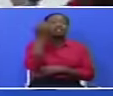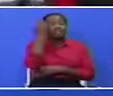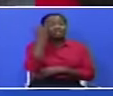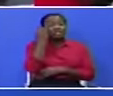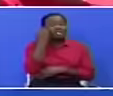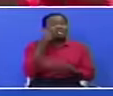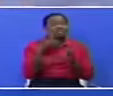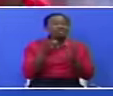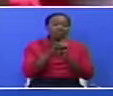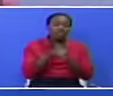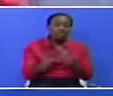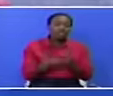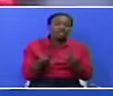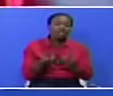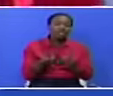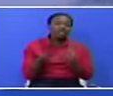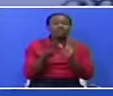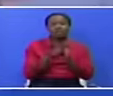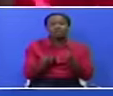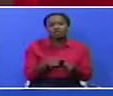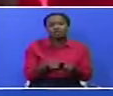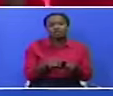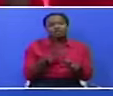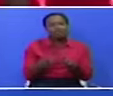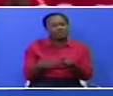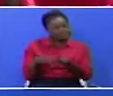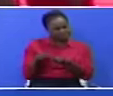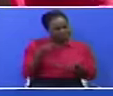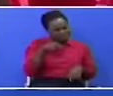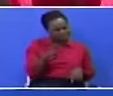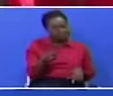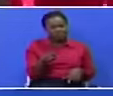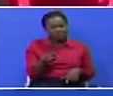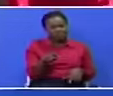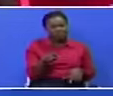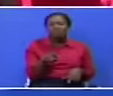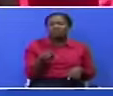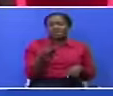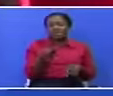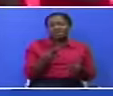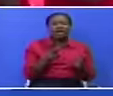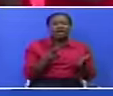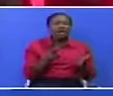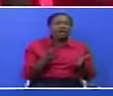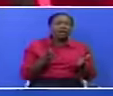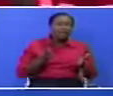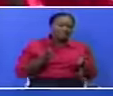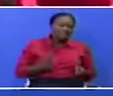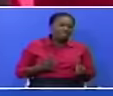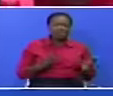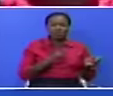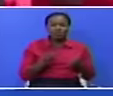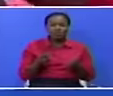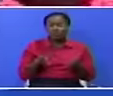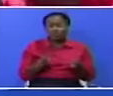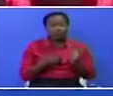constitution and as per the law. But, of course, according to them, they're saying that it is a common man way of showing displeasure. And they're saying that that is the